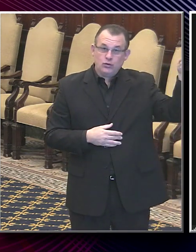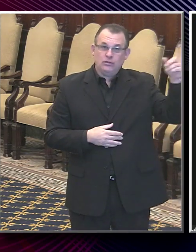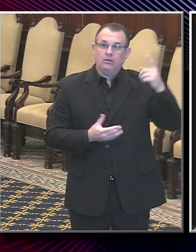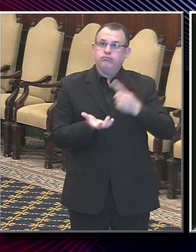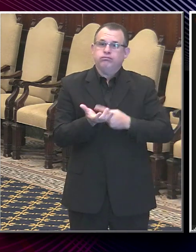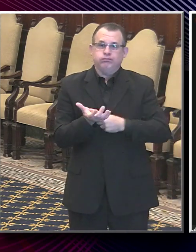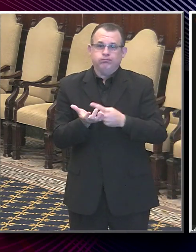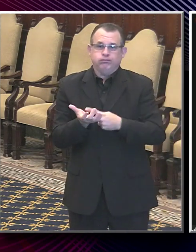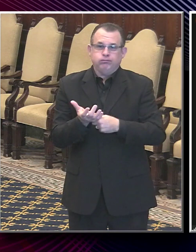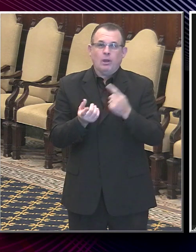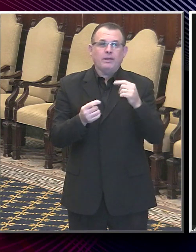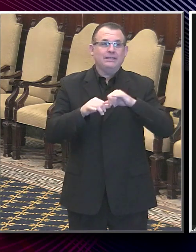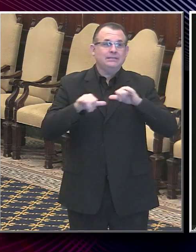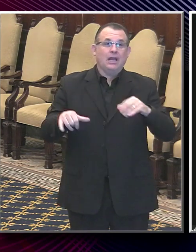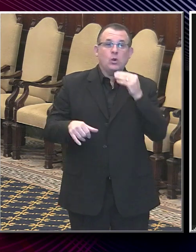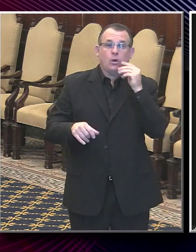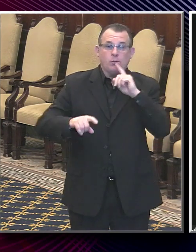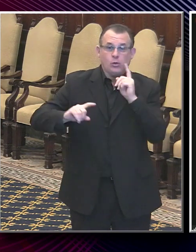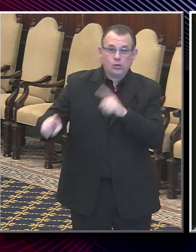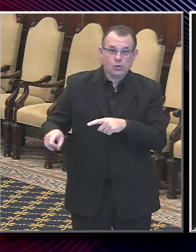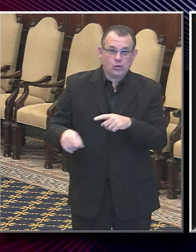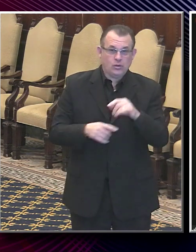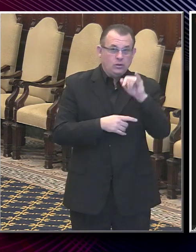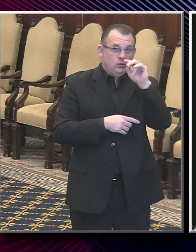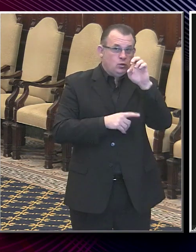stay-at-home order by June 5th statewide,